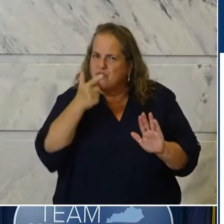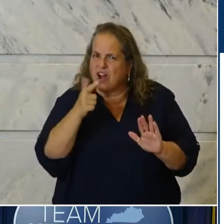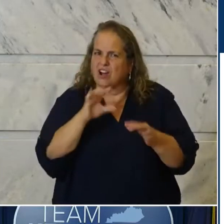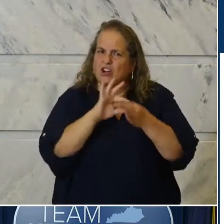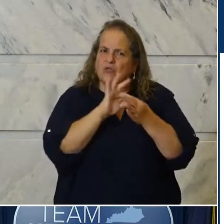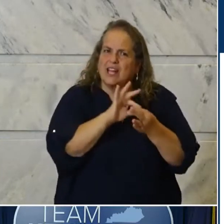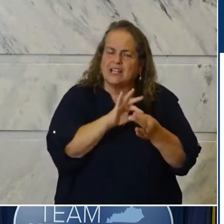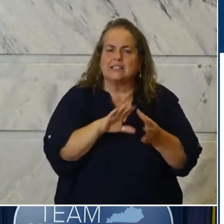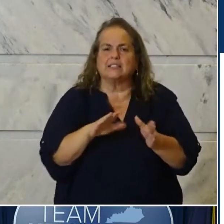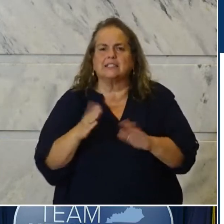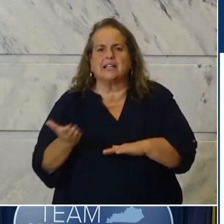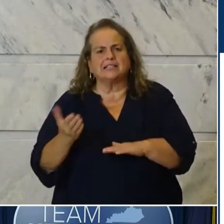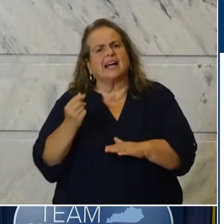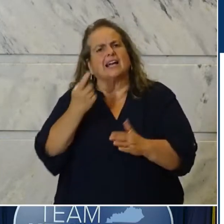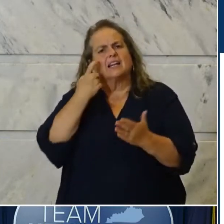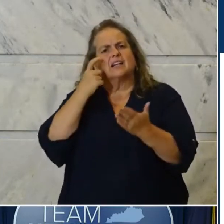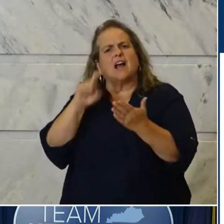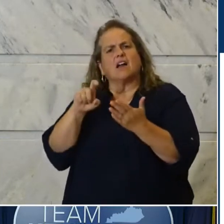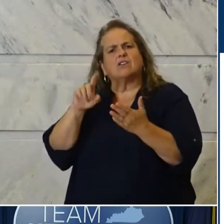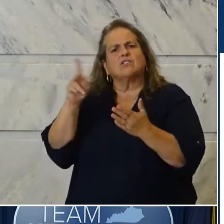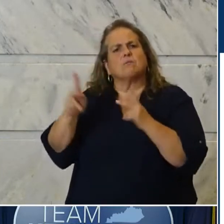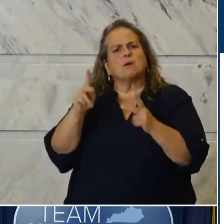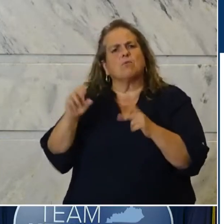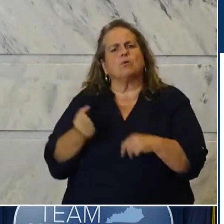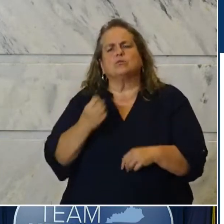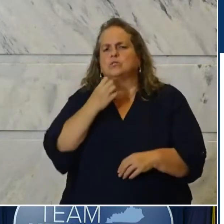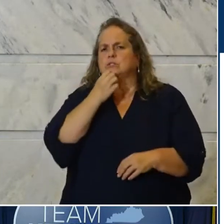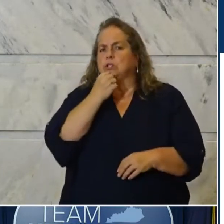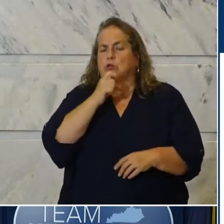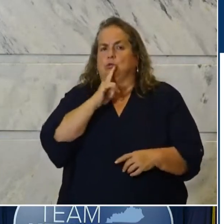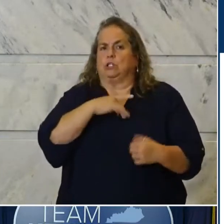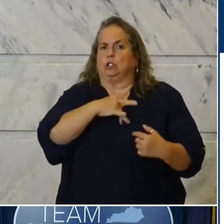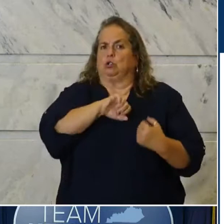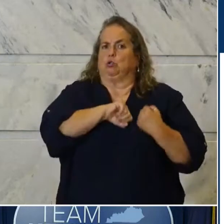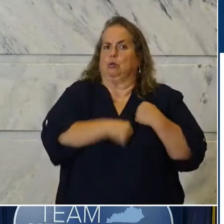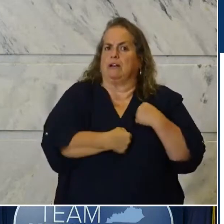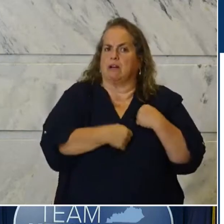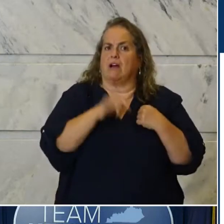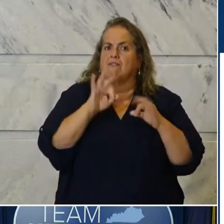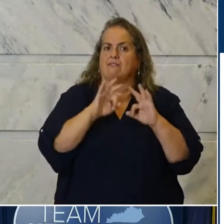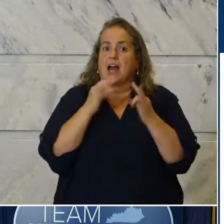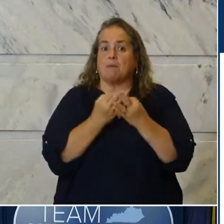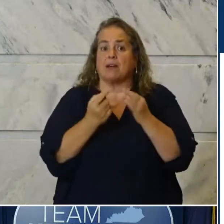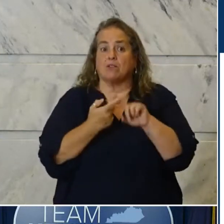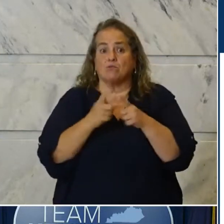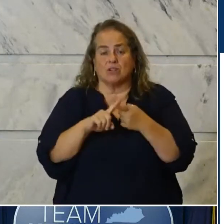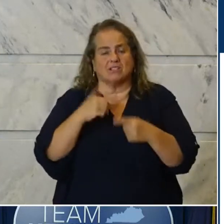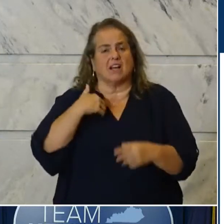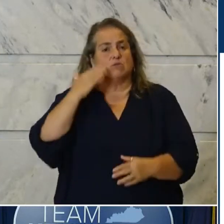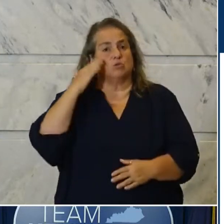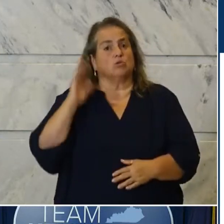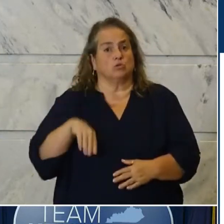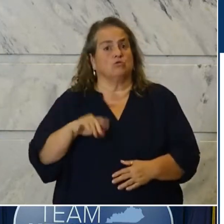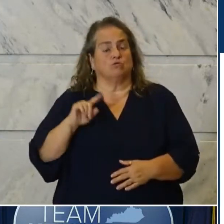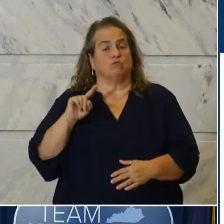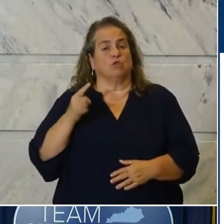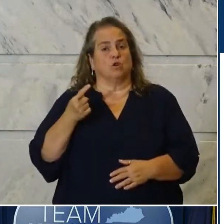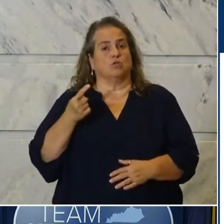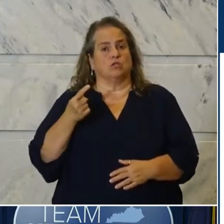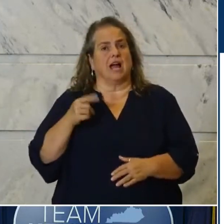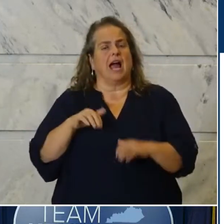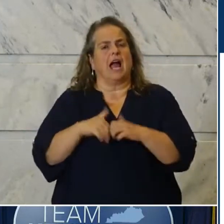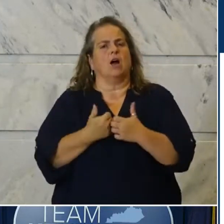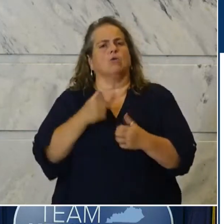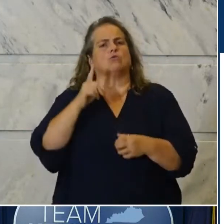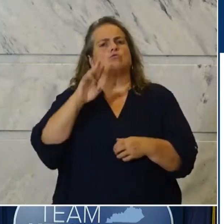by families and friends. I've seen firsthand how drugs have affected our state, as